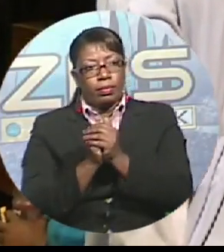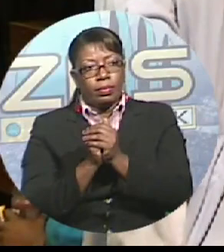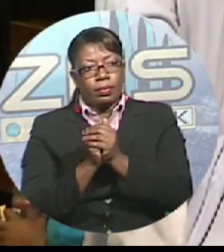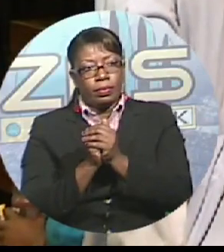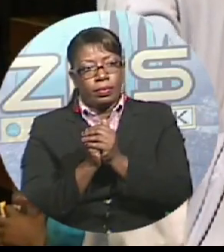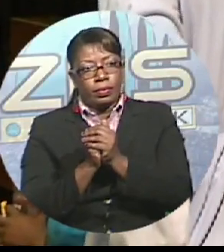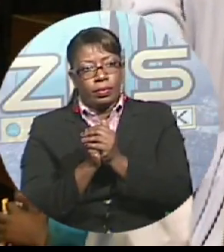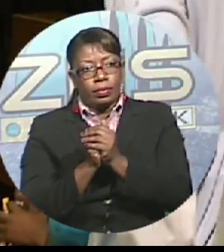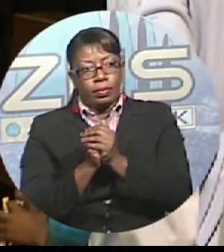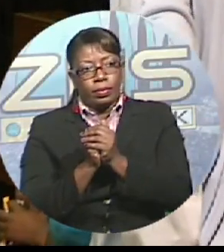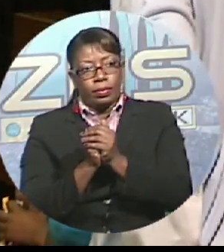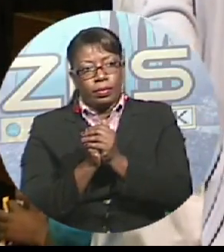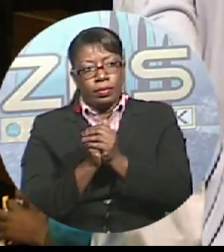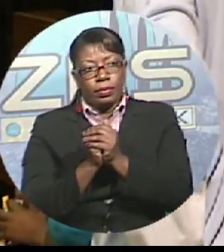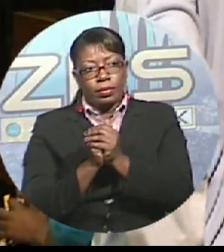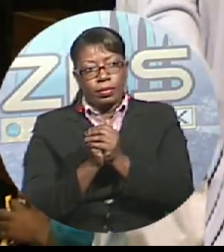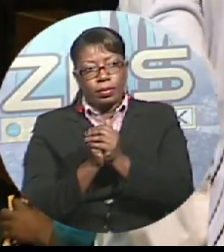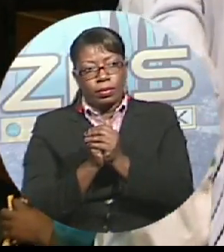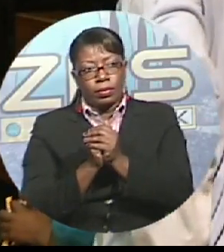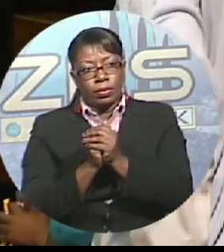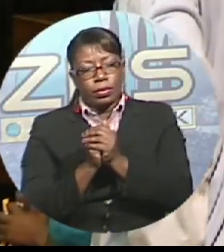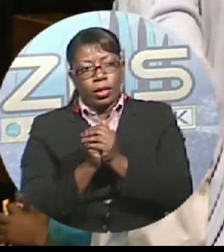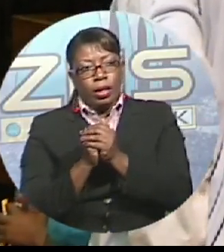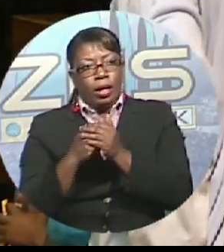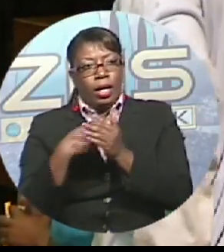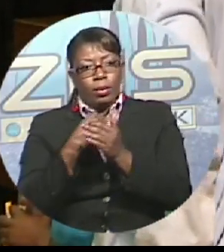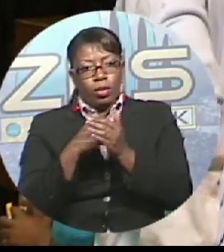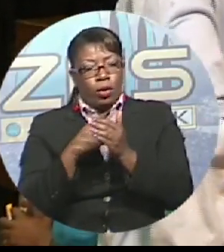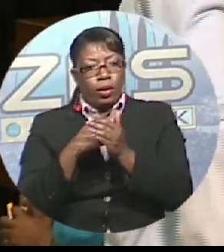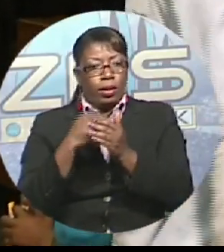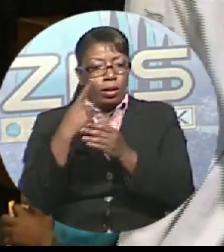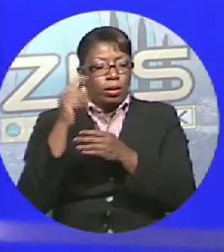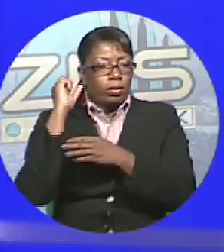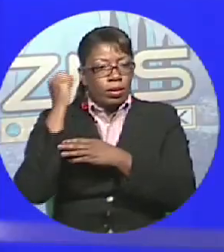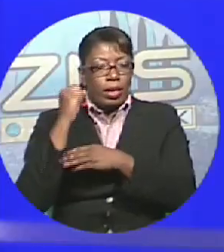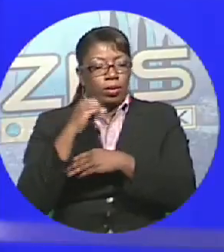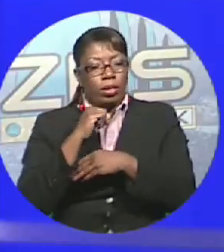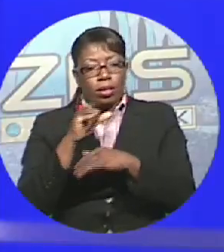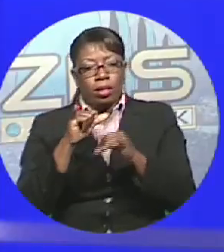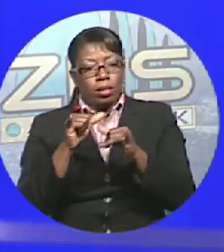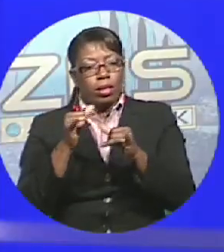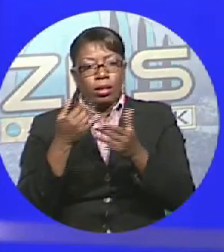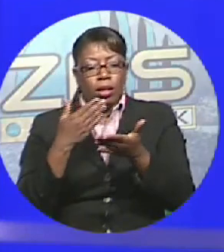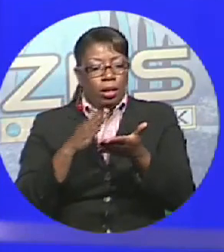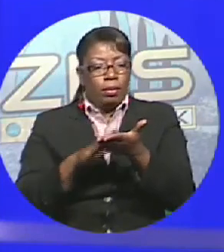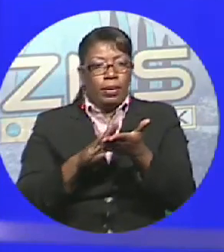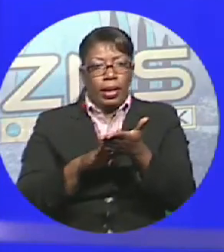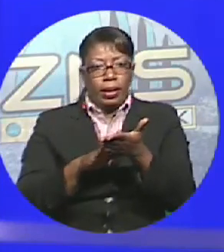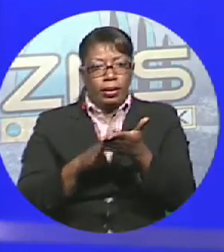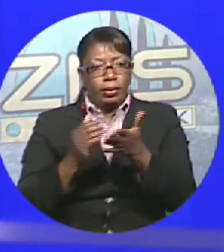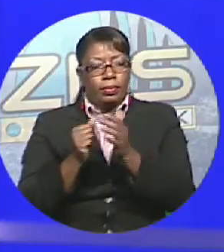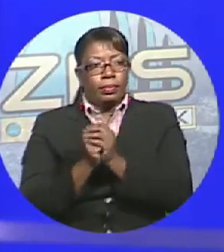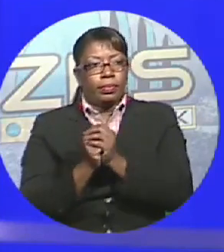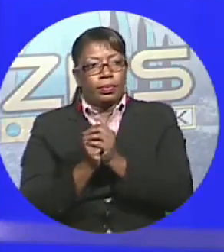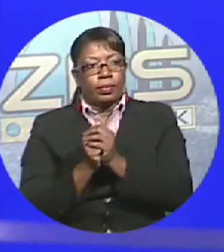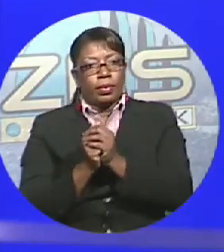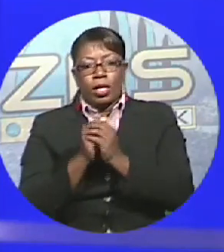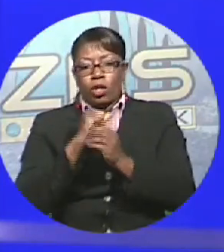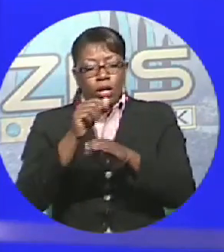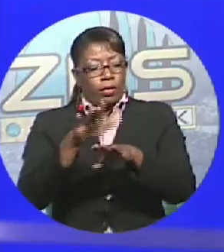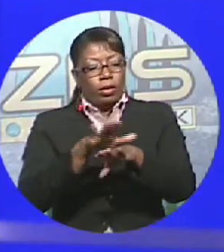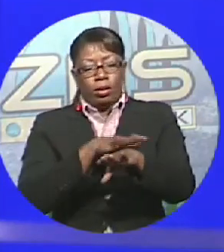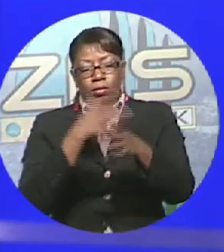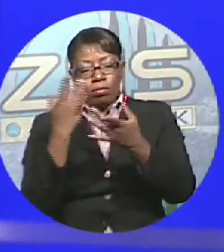there, take them for granted. It is what it is. The team that wanted it most came on one tonight. Well, you had to wait the whole long